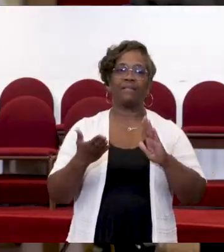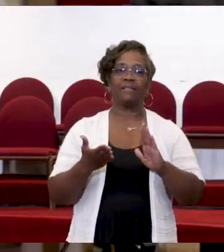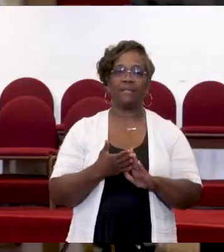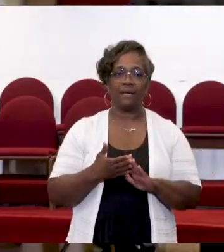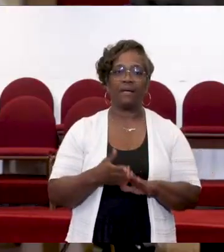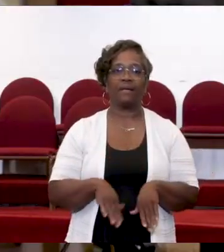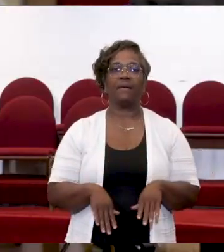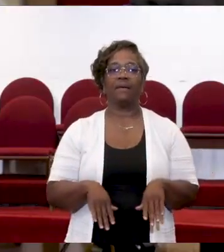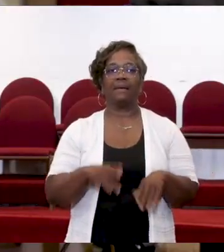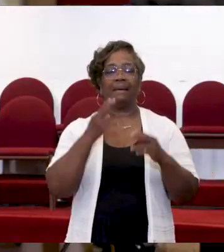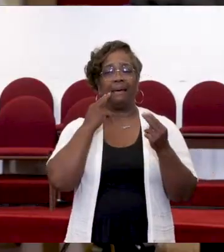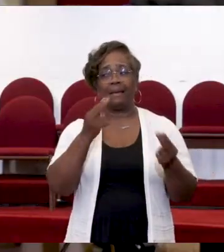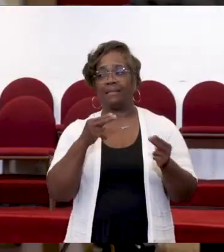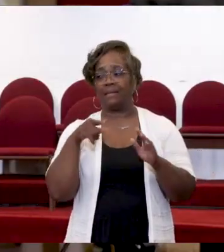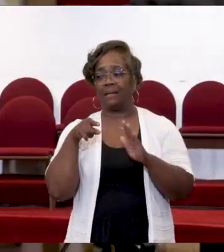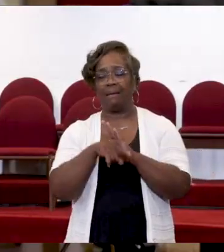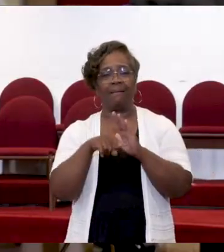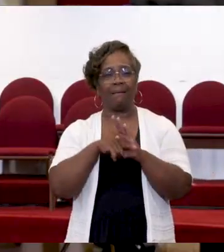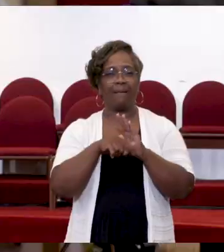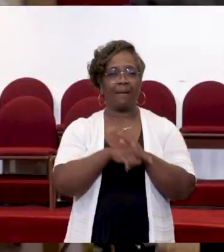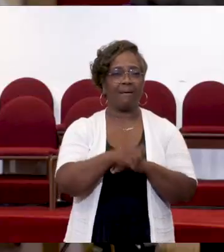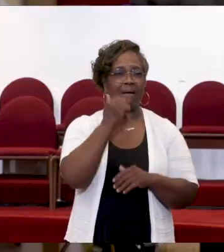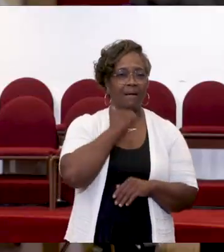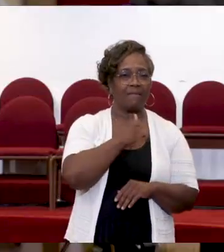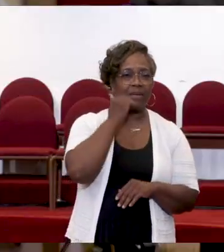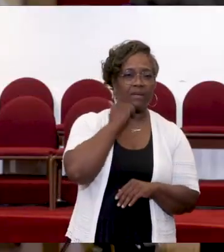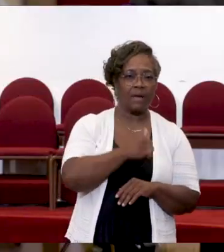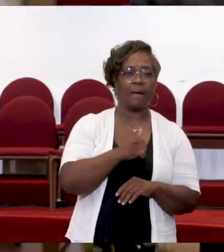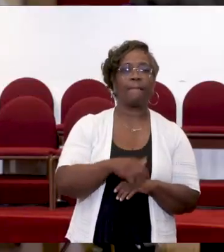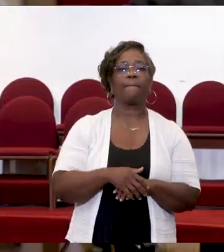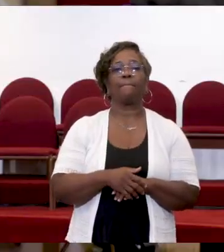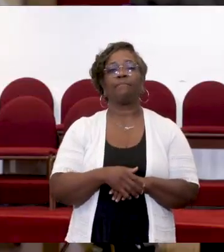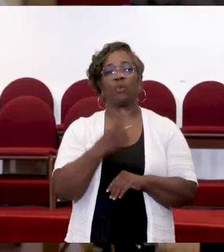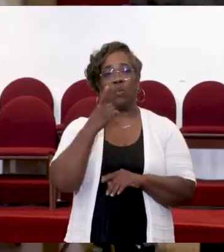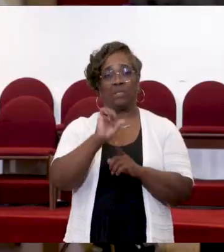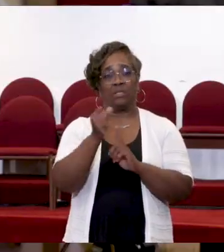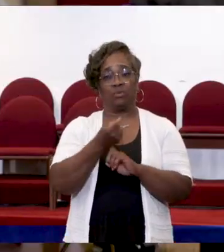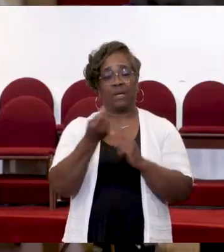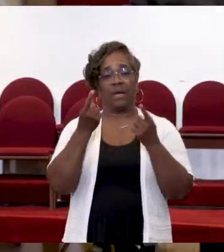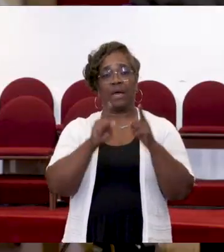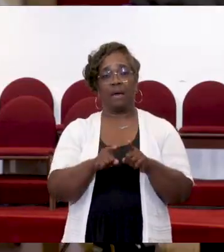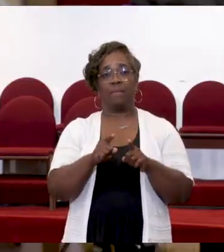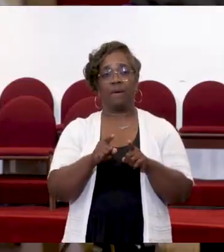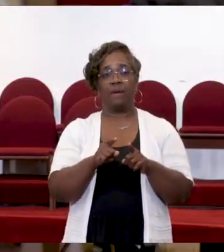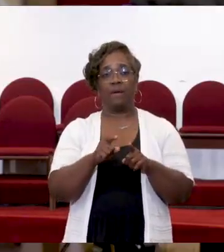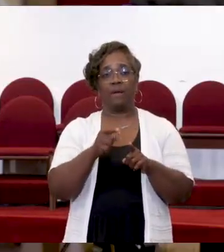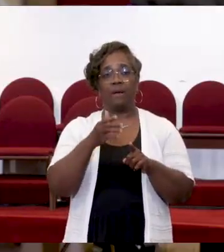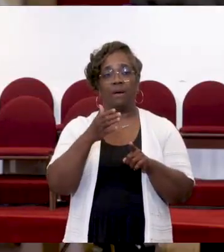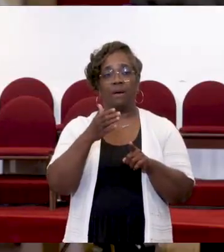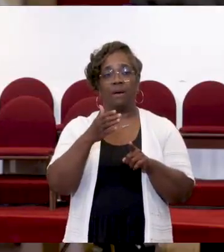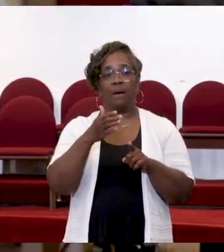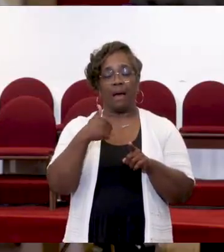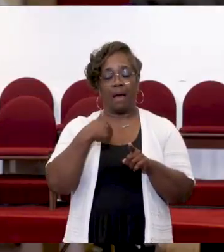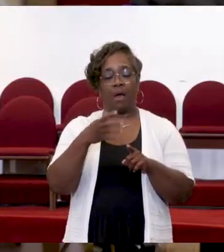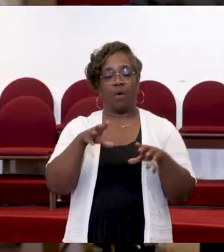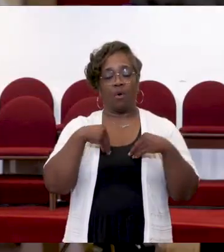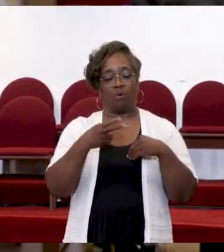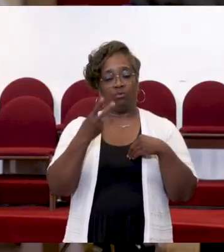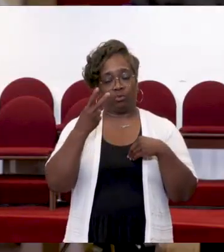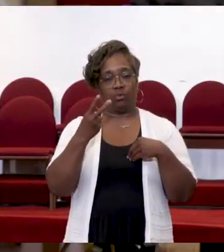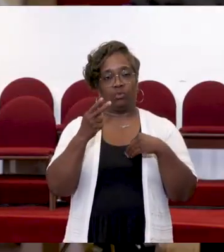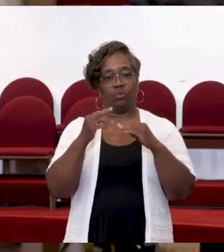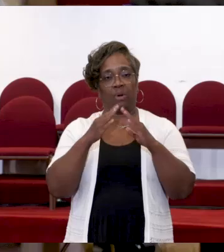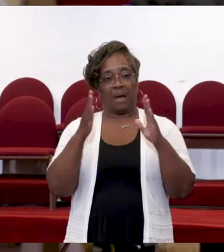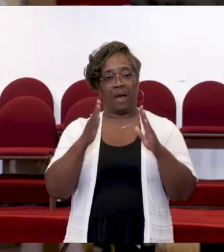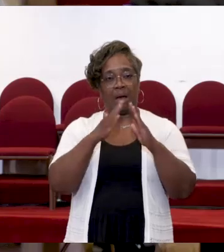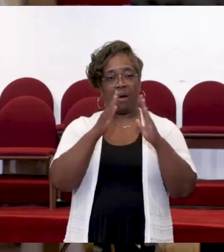getting innocently killed every day? One of the incidents happened on a block that I invested in. I actually own 2 properties in the area. It